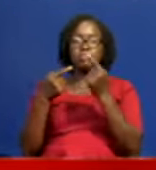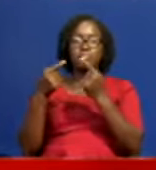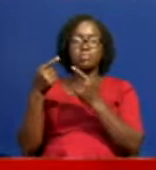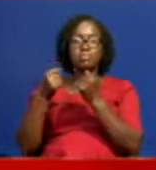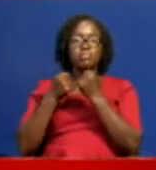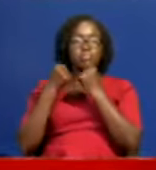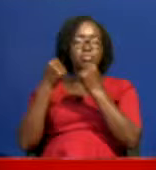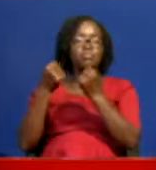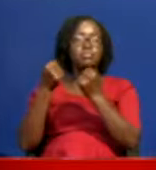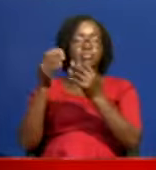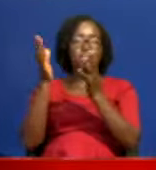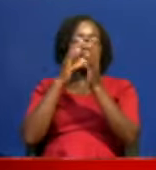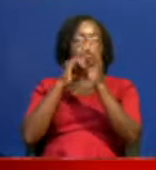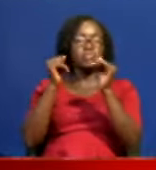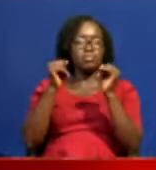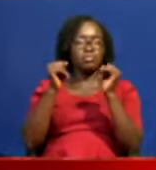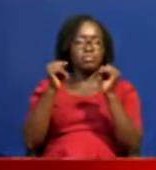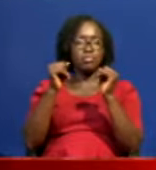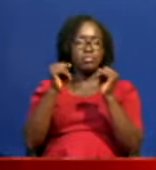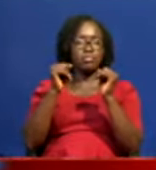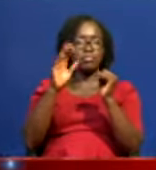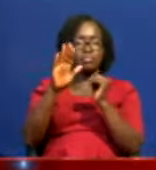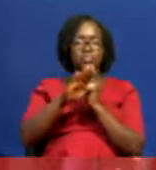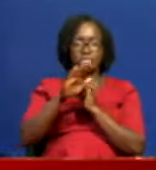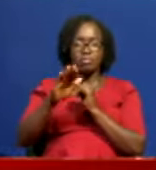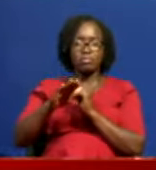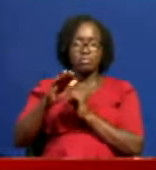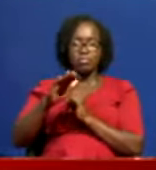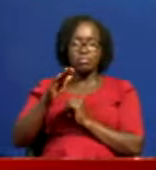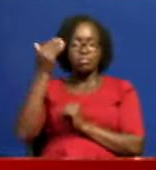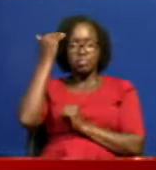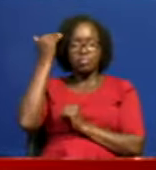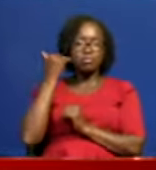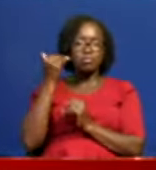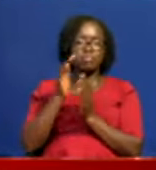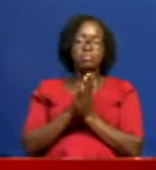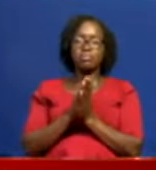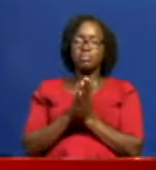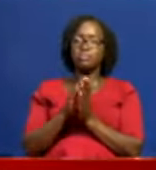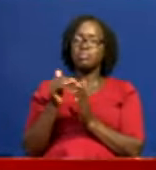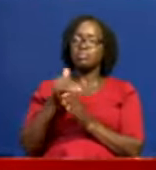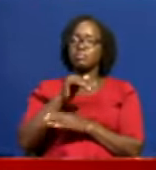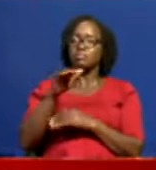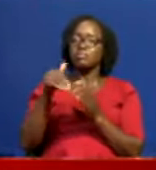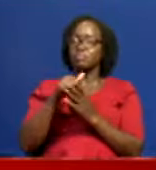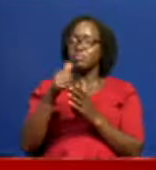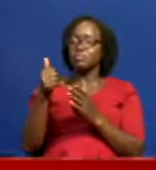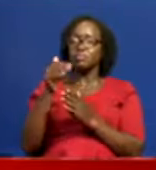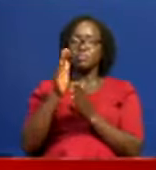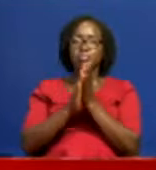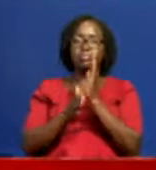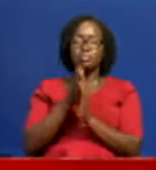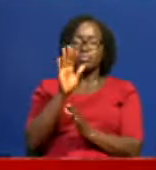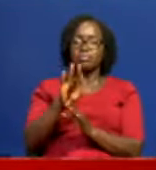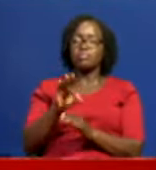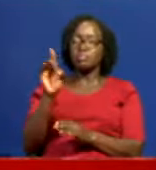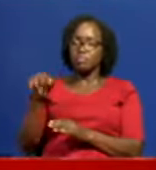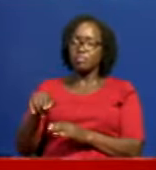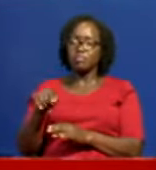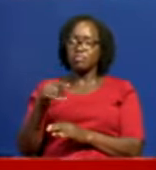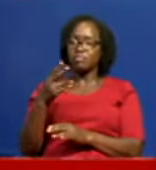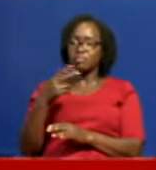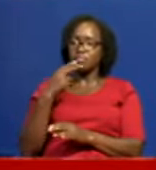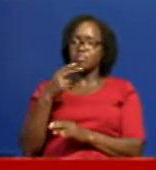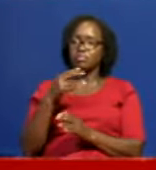the executive, legislature, and in the judiciary, and everyone else without distinction, who are